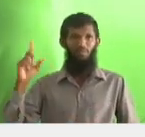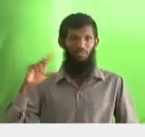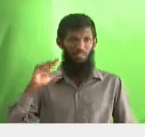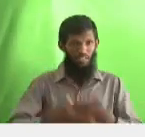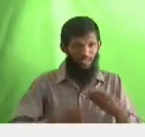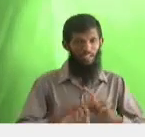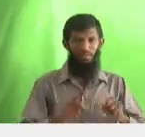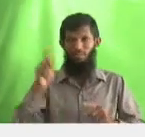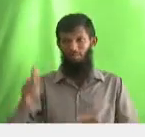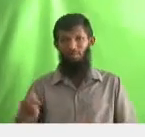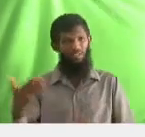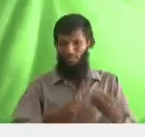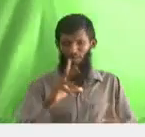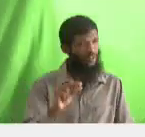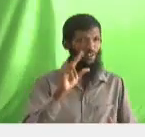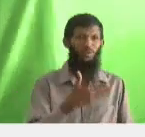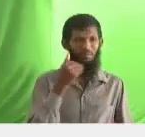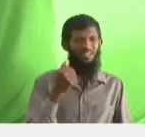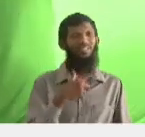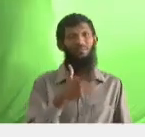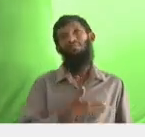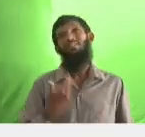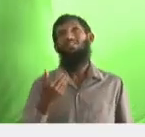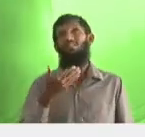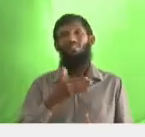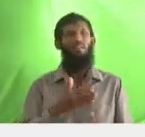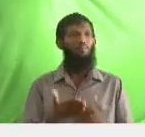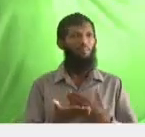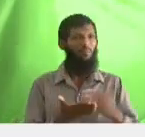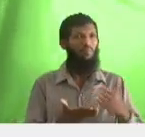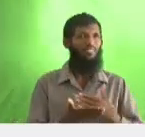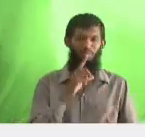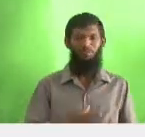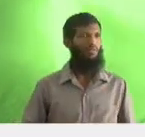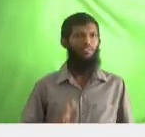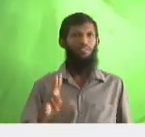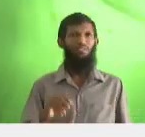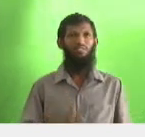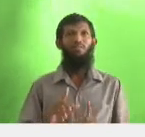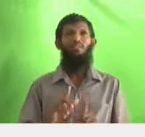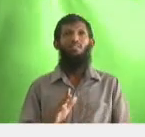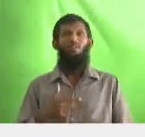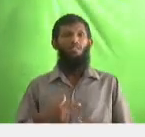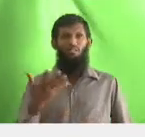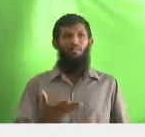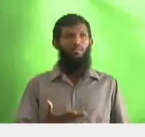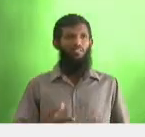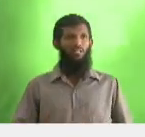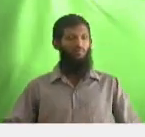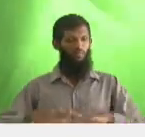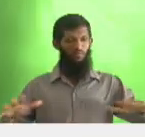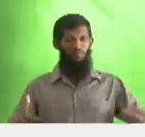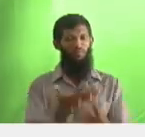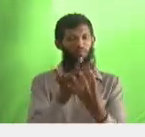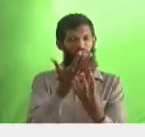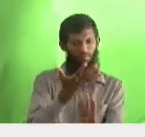sent him reminders, we actually caused the earth to swallow him and all his wealth, and it did not help him in